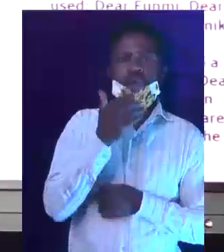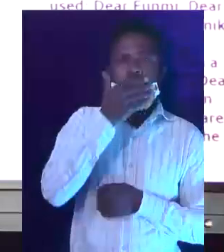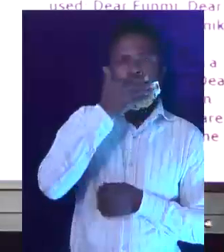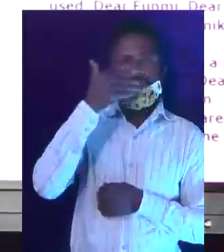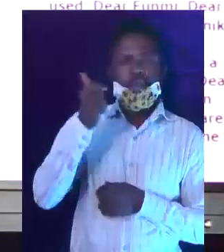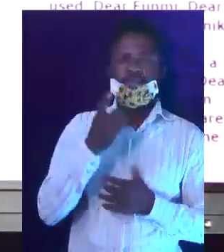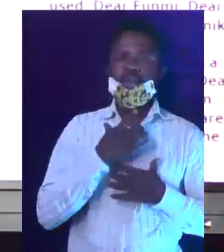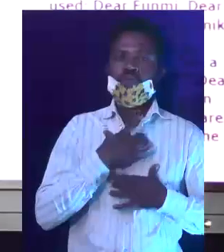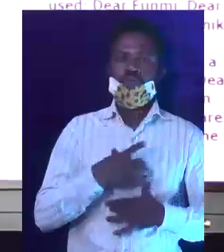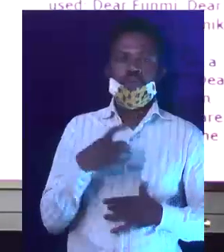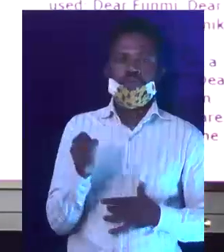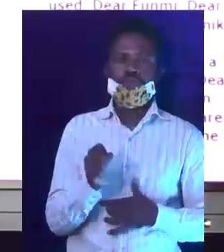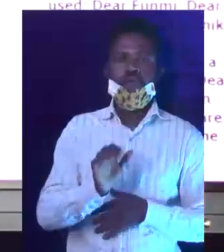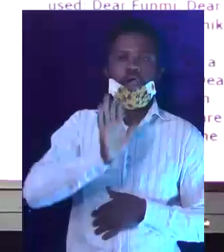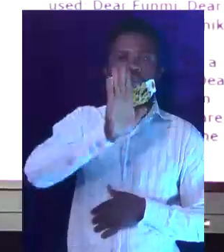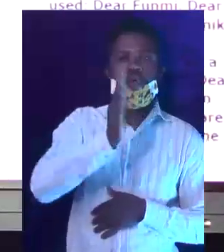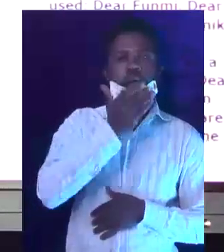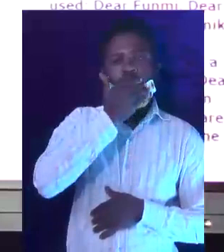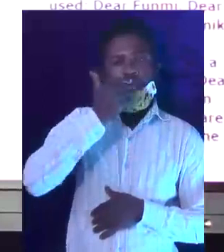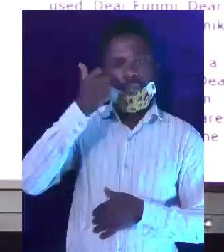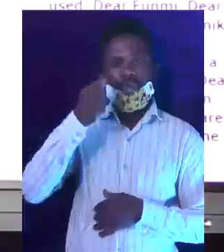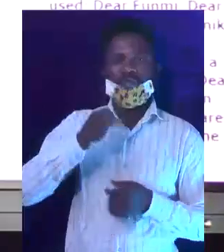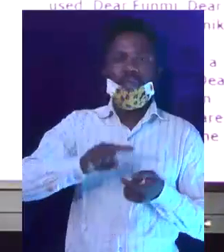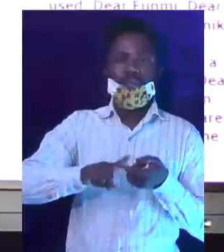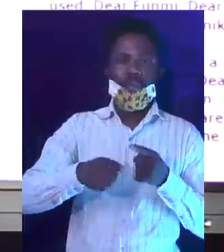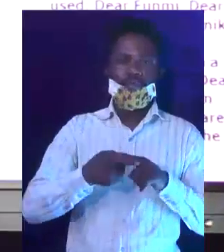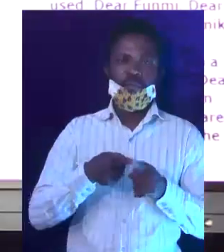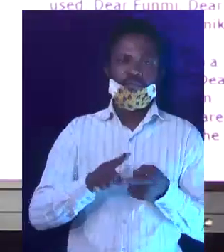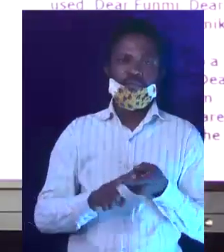Best wishes. Your best friend.